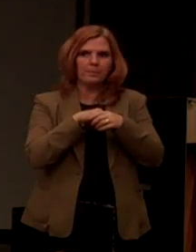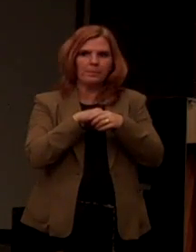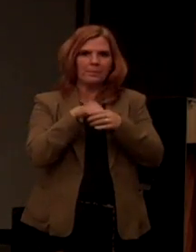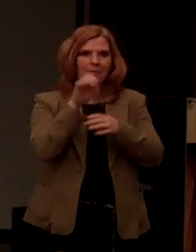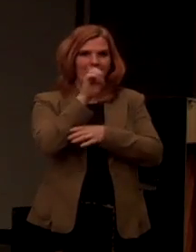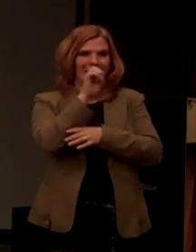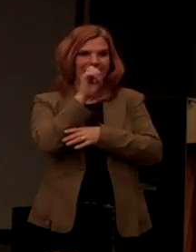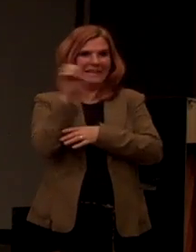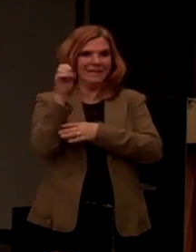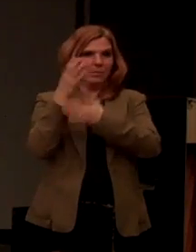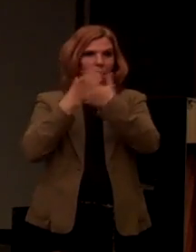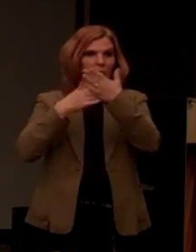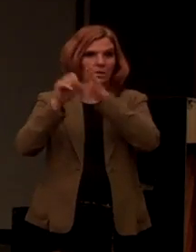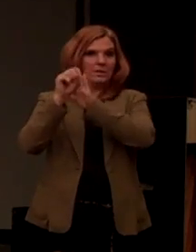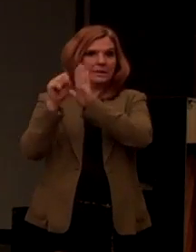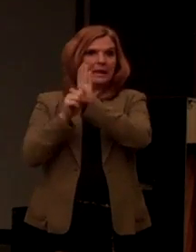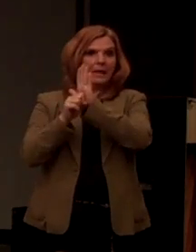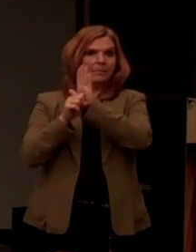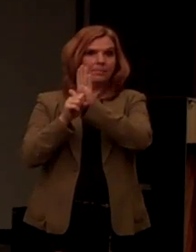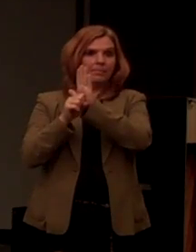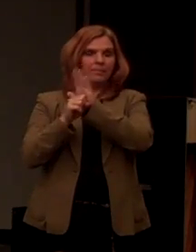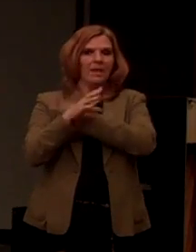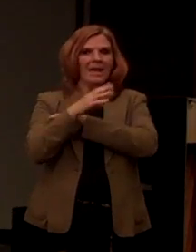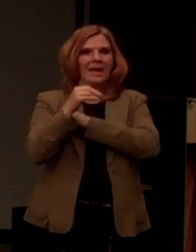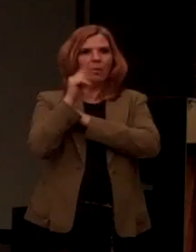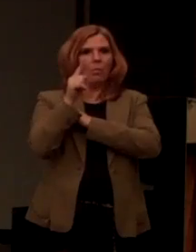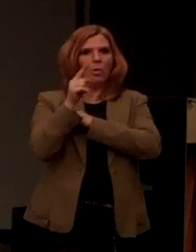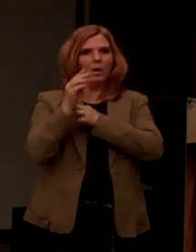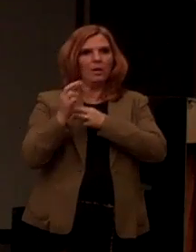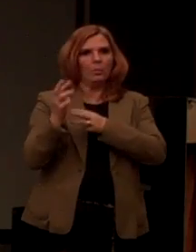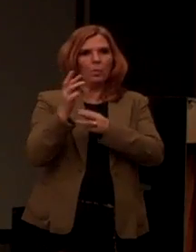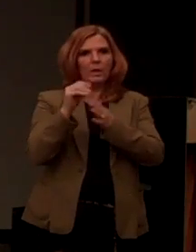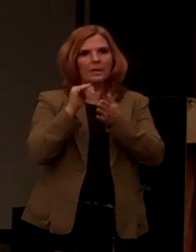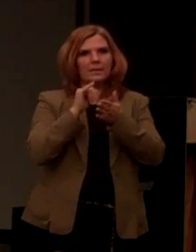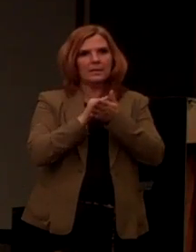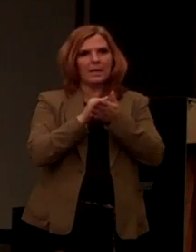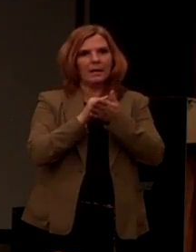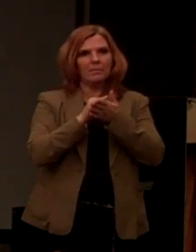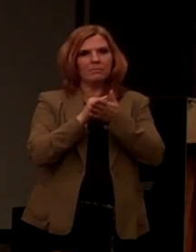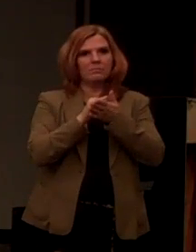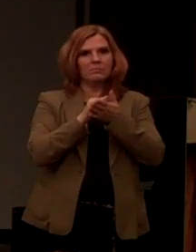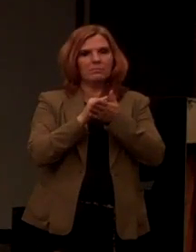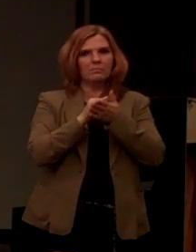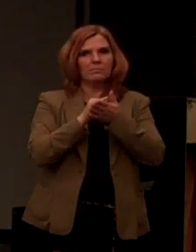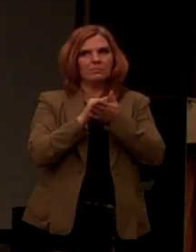the Eastern Panhandle. And one of the ways that I brought it